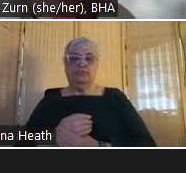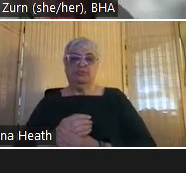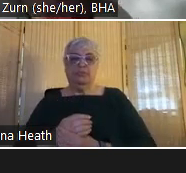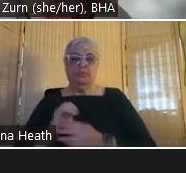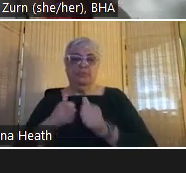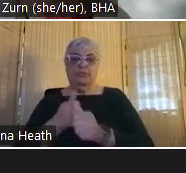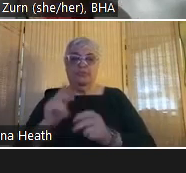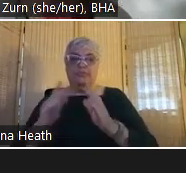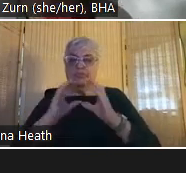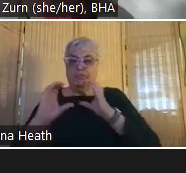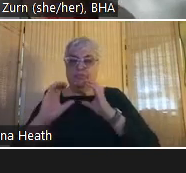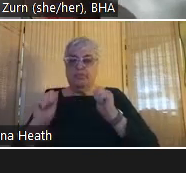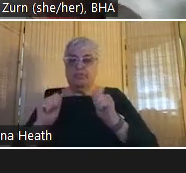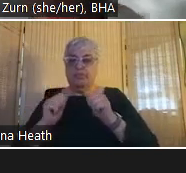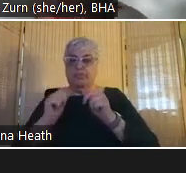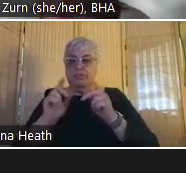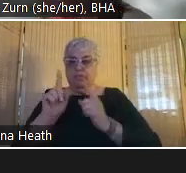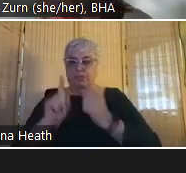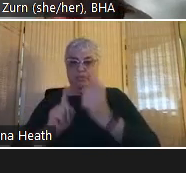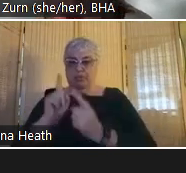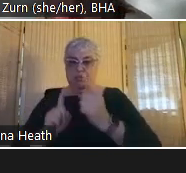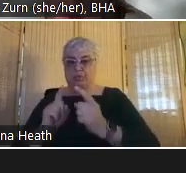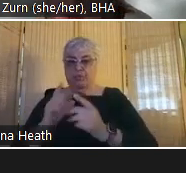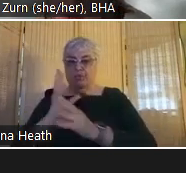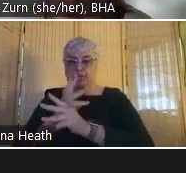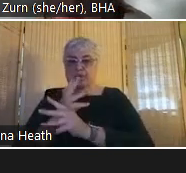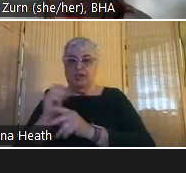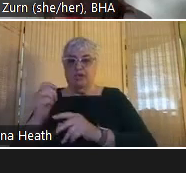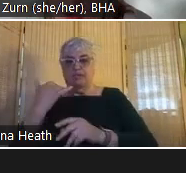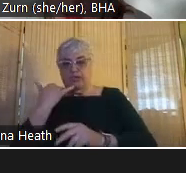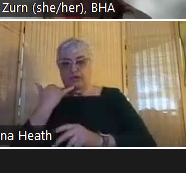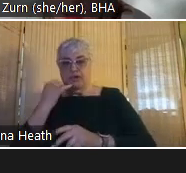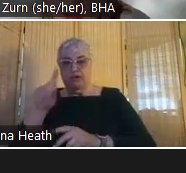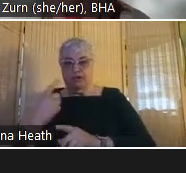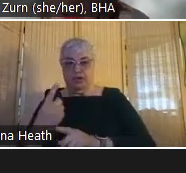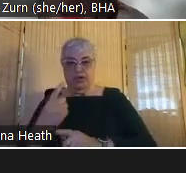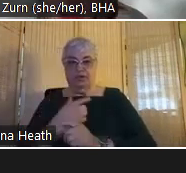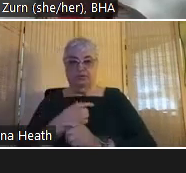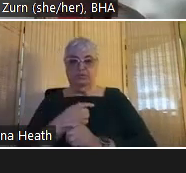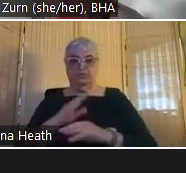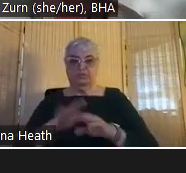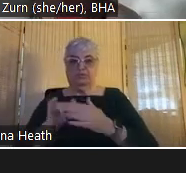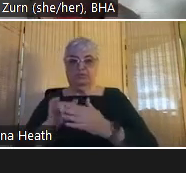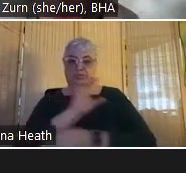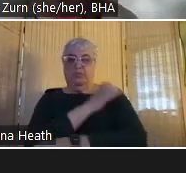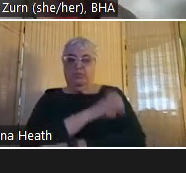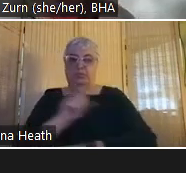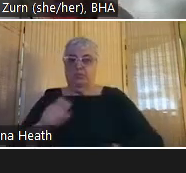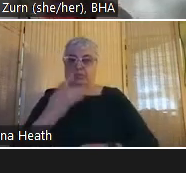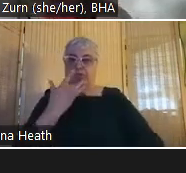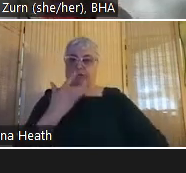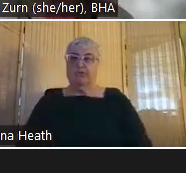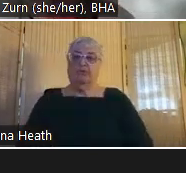follow-up communication may be conducted face-to-face via telehealth or via telephone only, based on the clinical needs and preferences